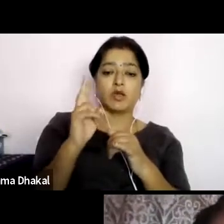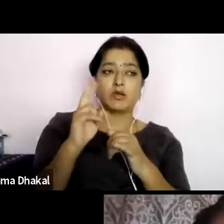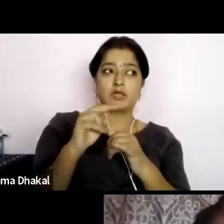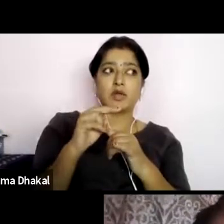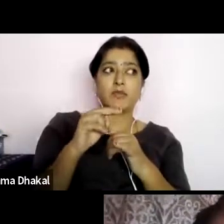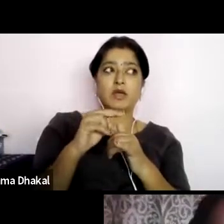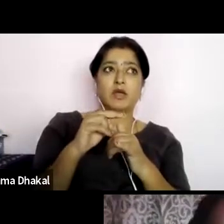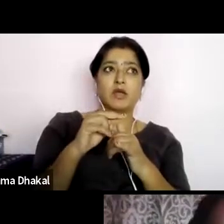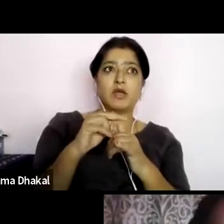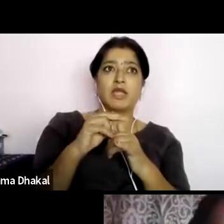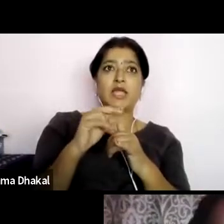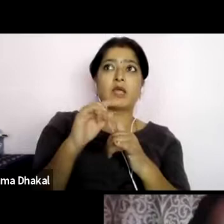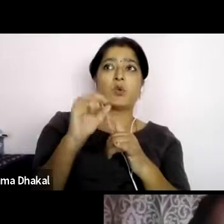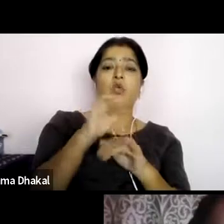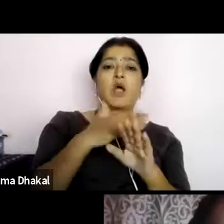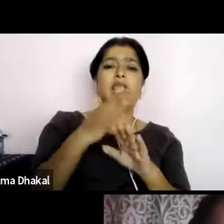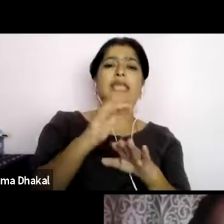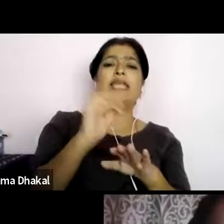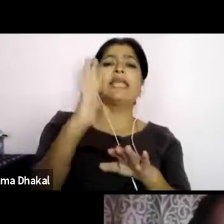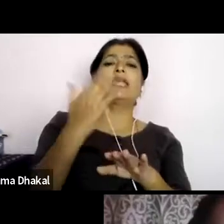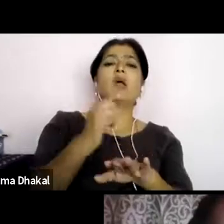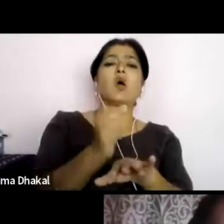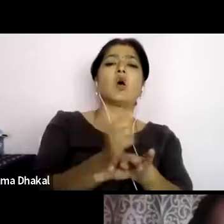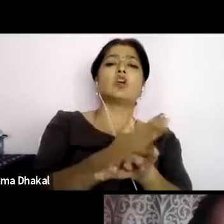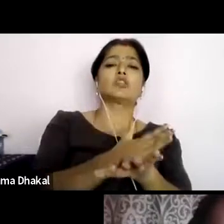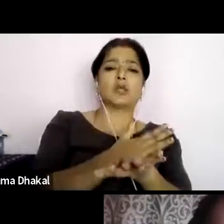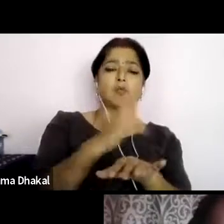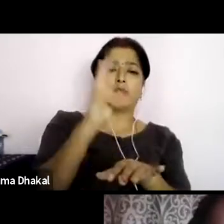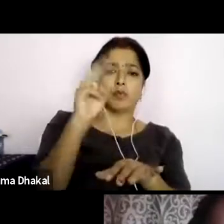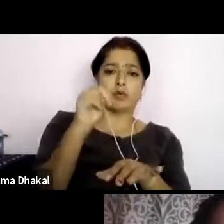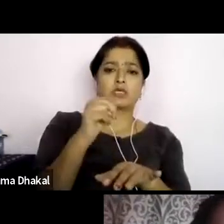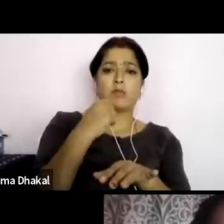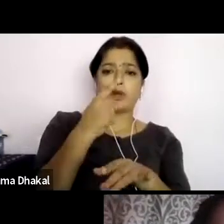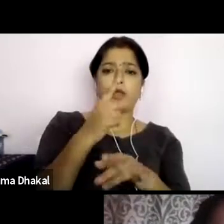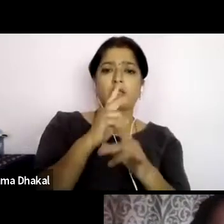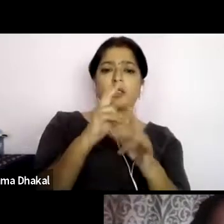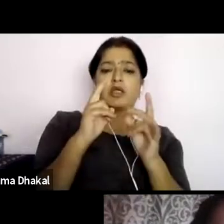events, with the pandemic, with many structural